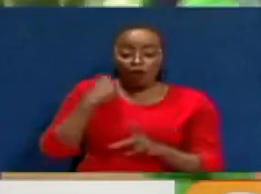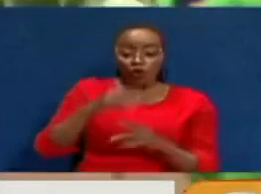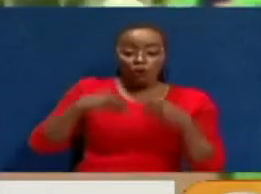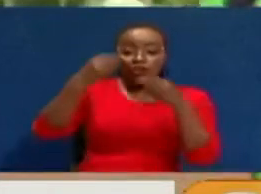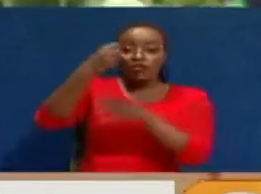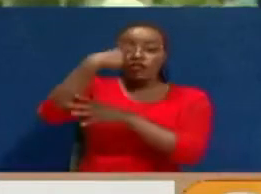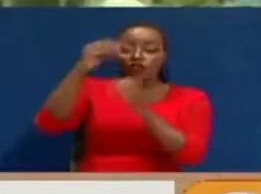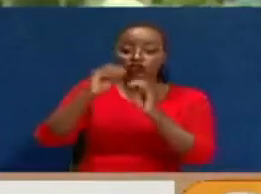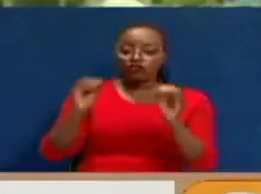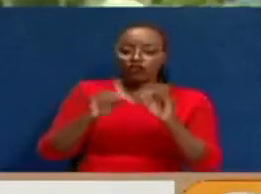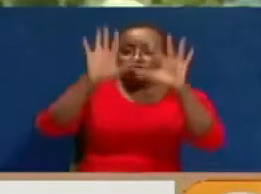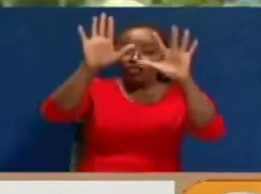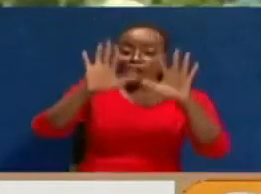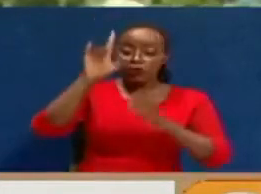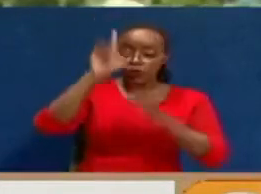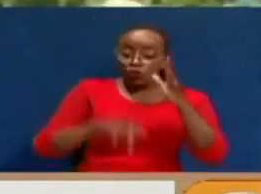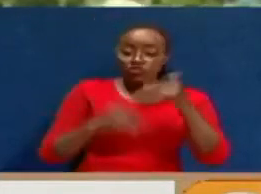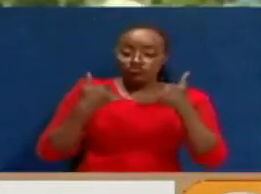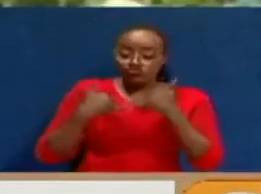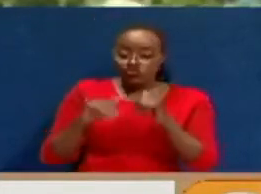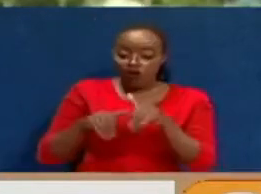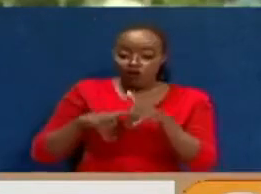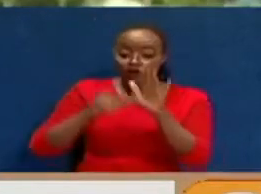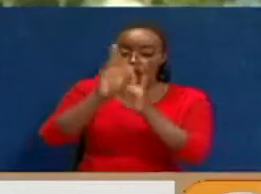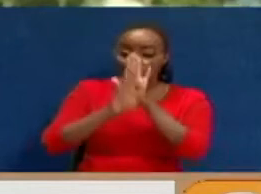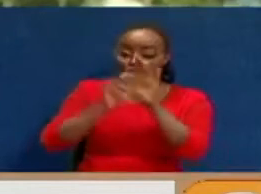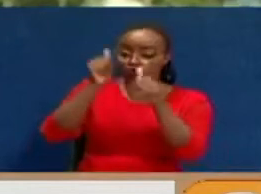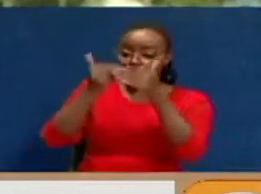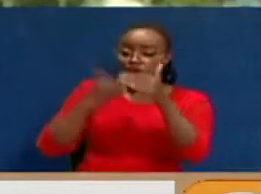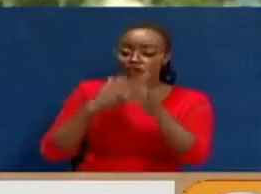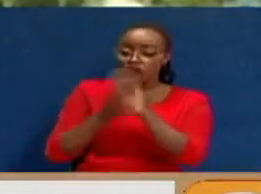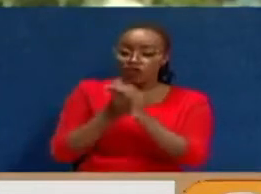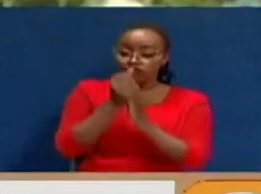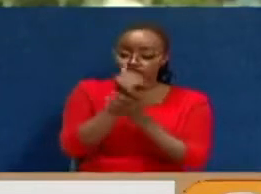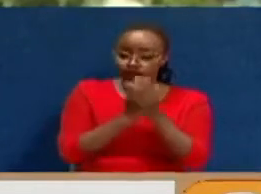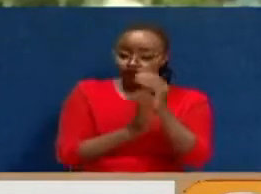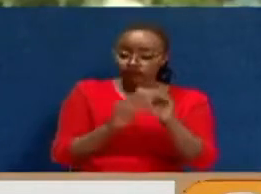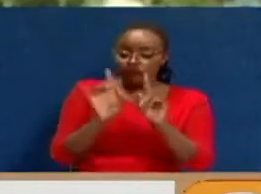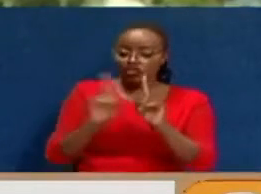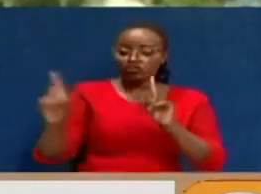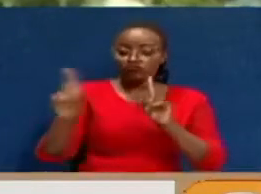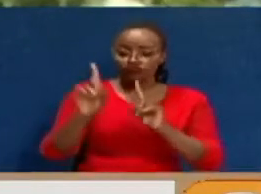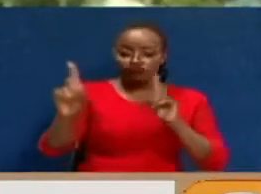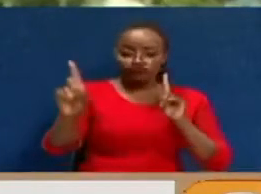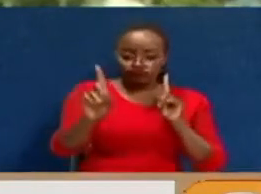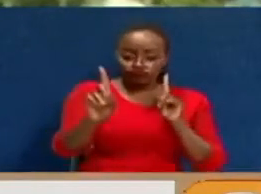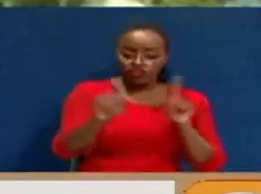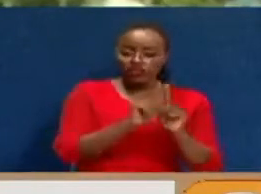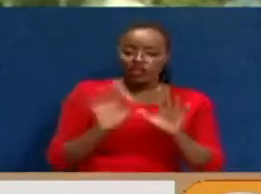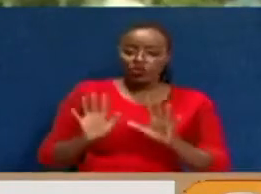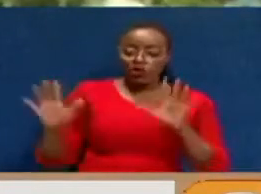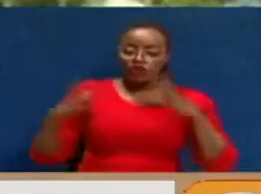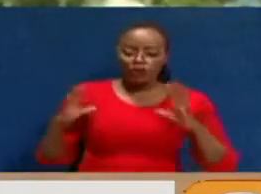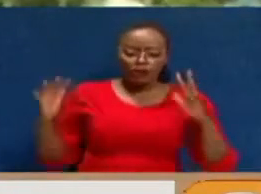be vaccinated, what is important is to maintain the guidelines that have been there. Wash your hands, maintain social distancing,